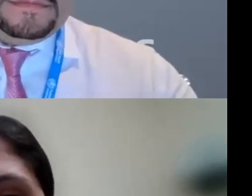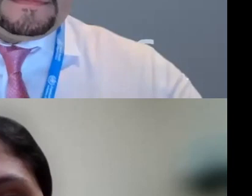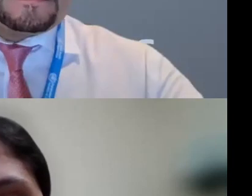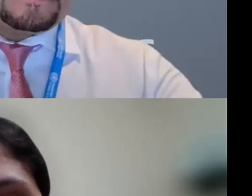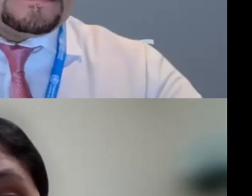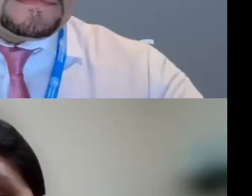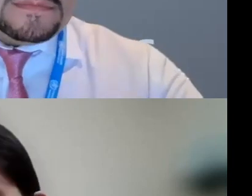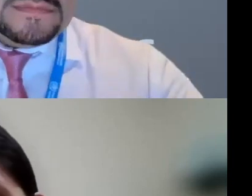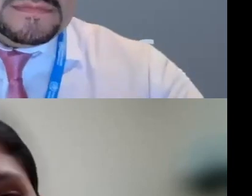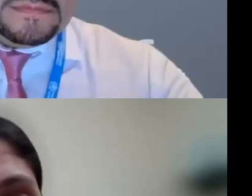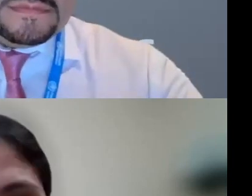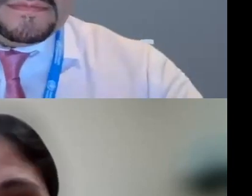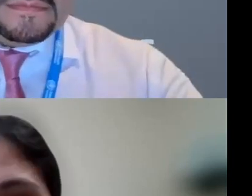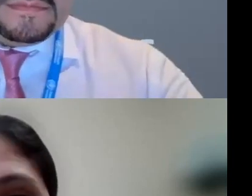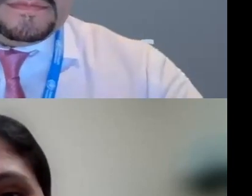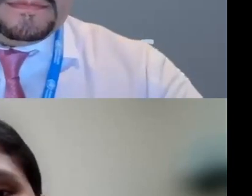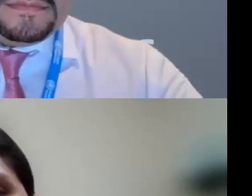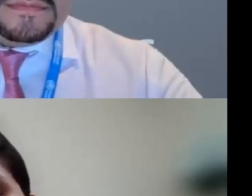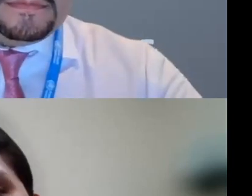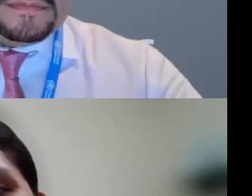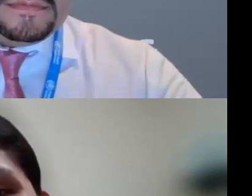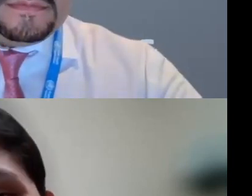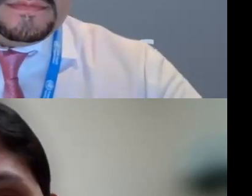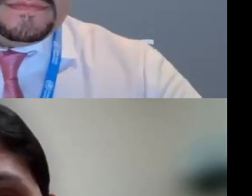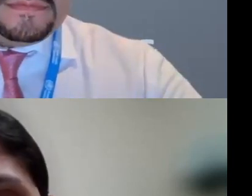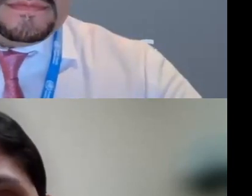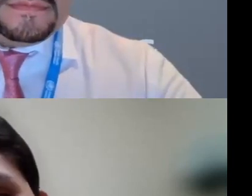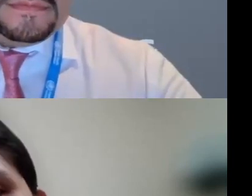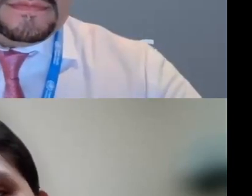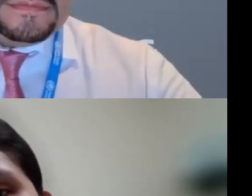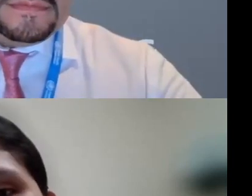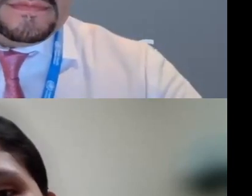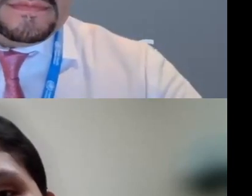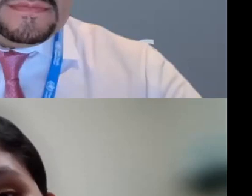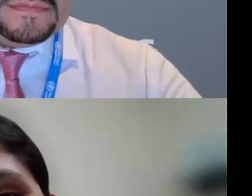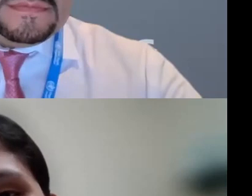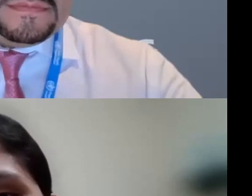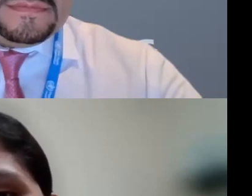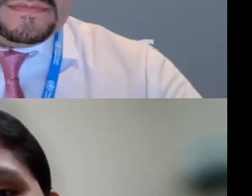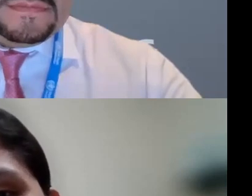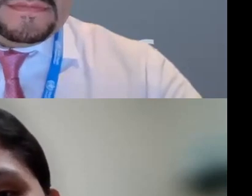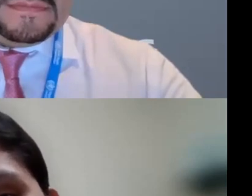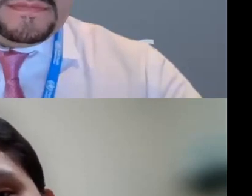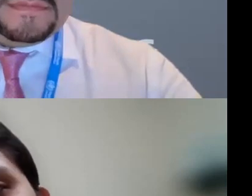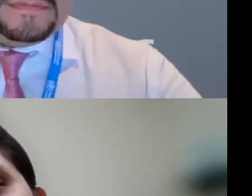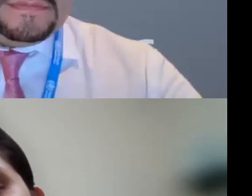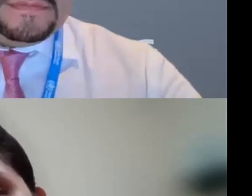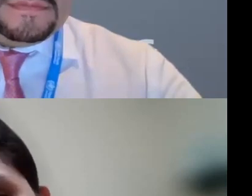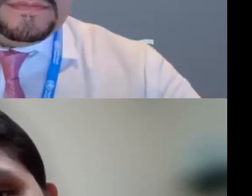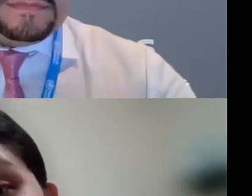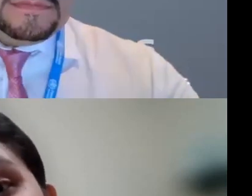the different actions, because at the end also the DRR actions